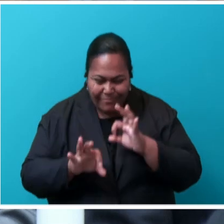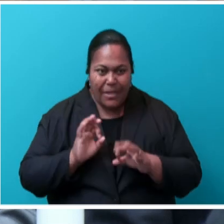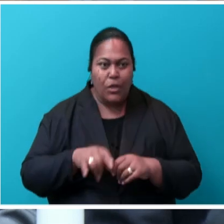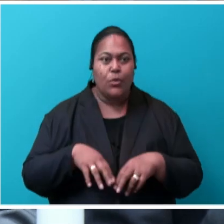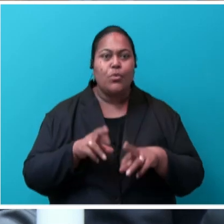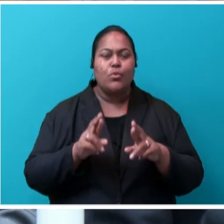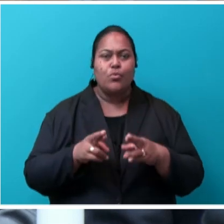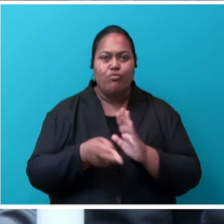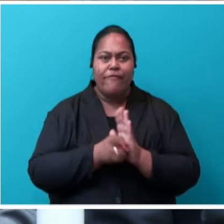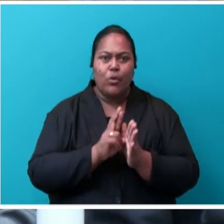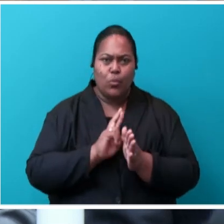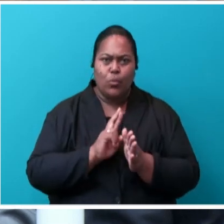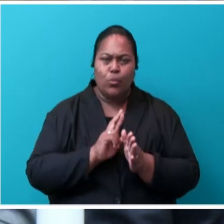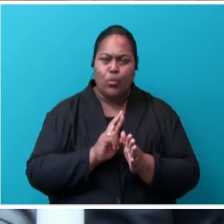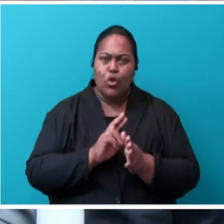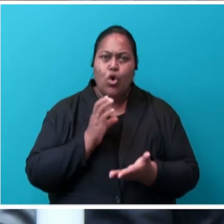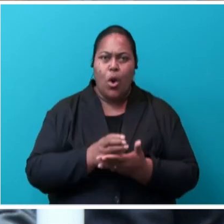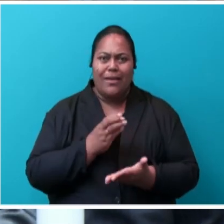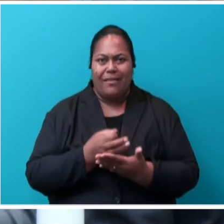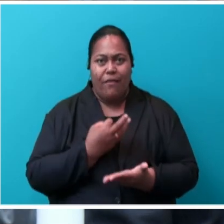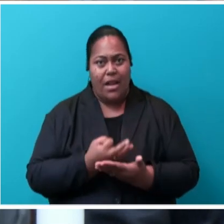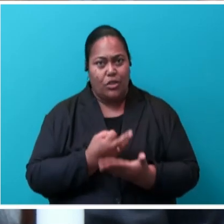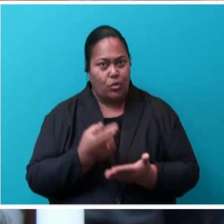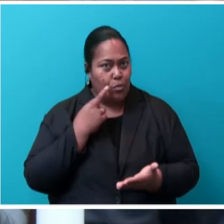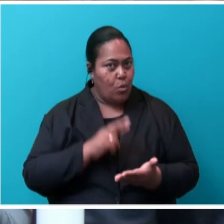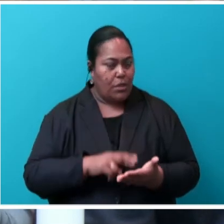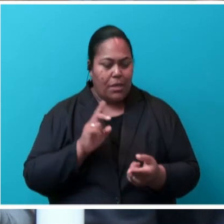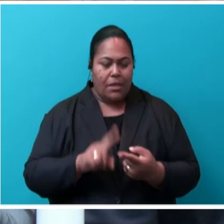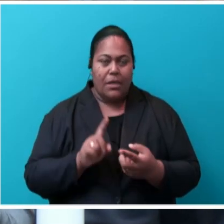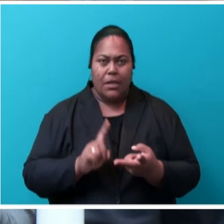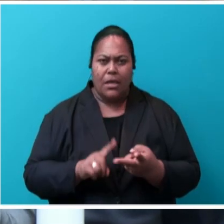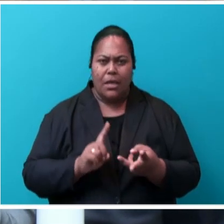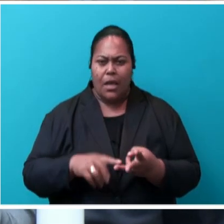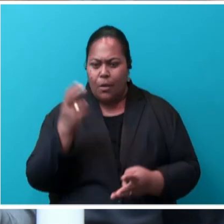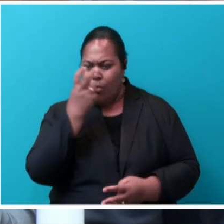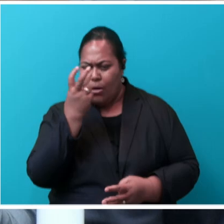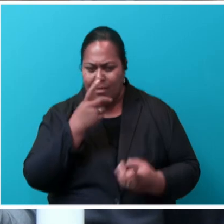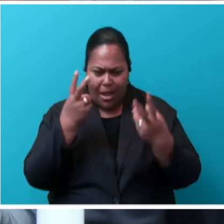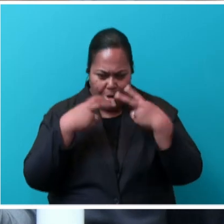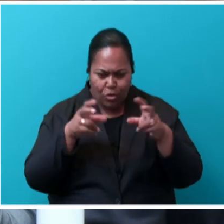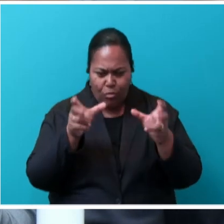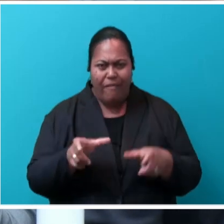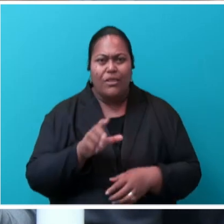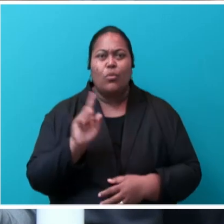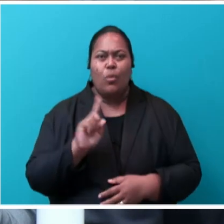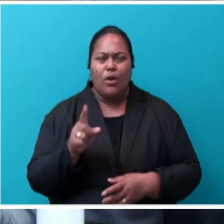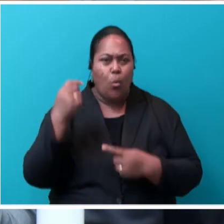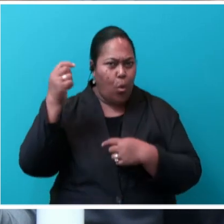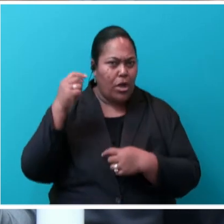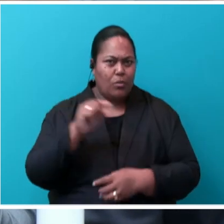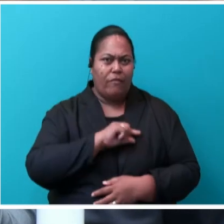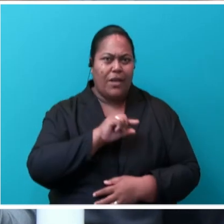rectifying errors in financial reporting, and overseeing and rectifying of audit qualification issues.